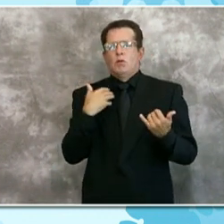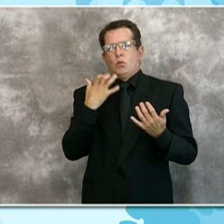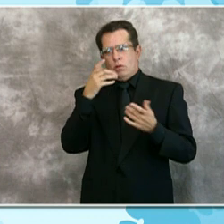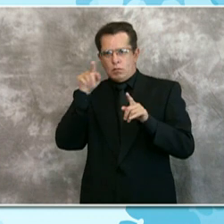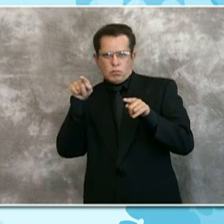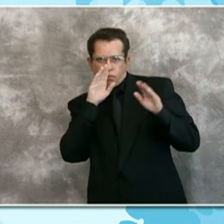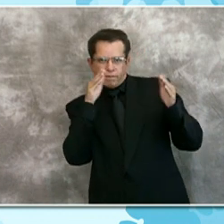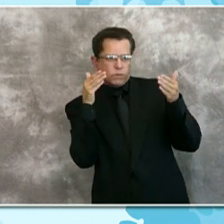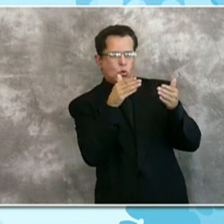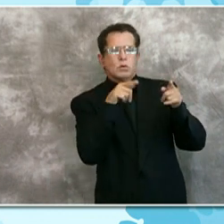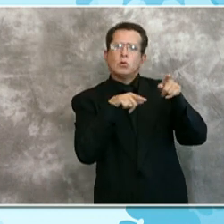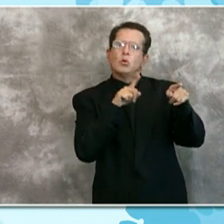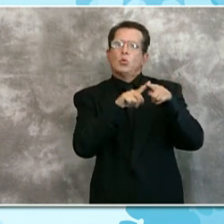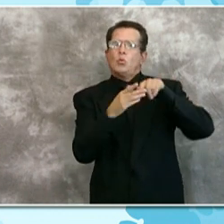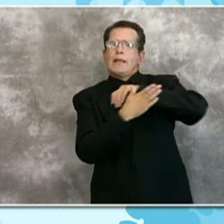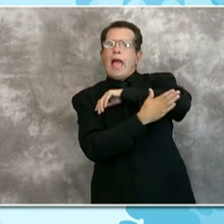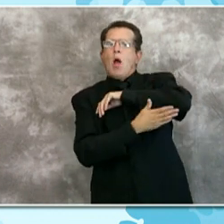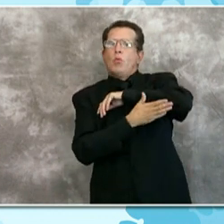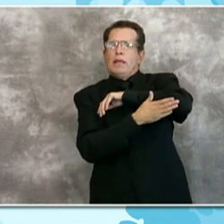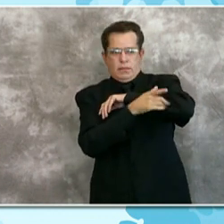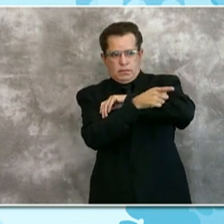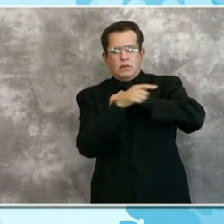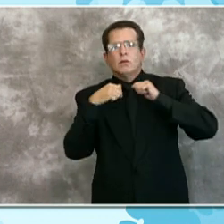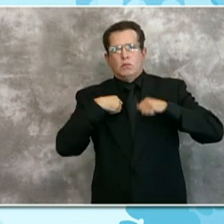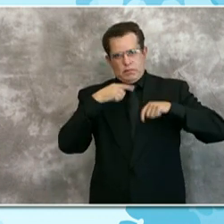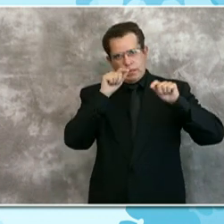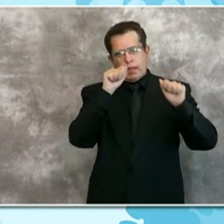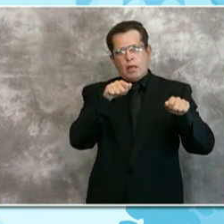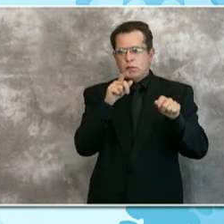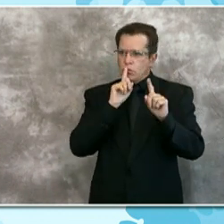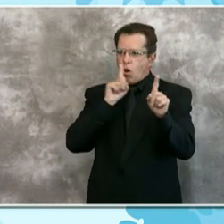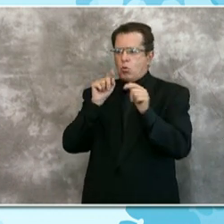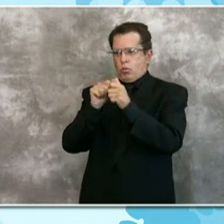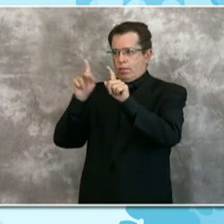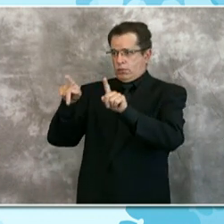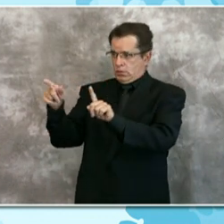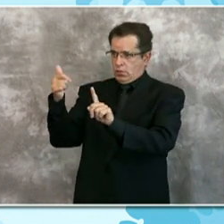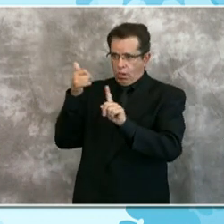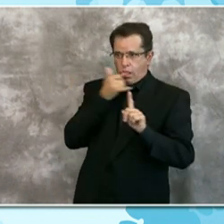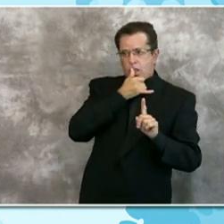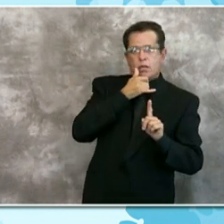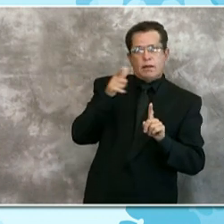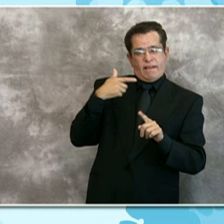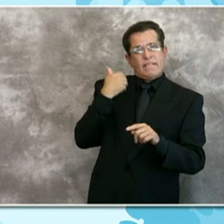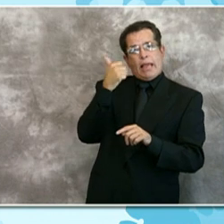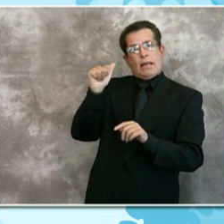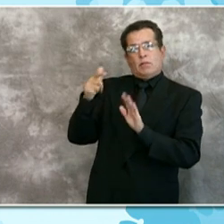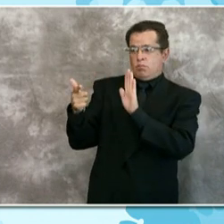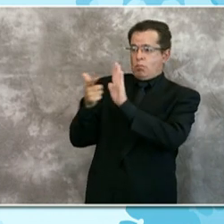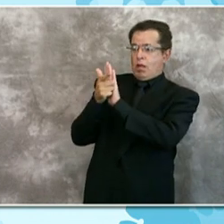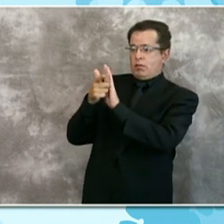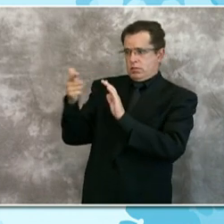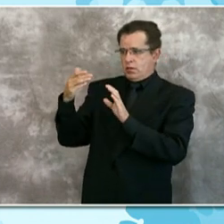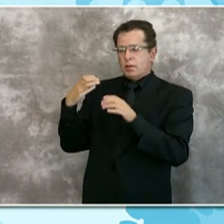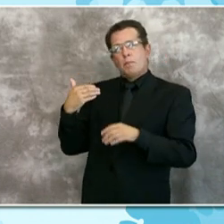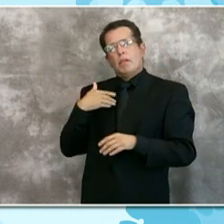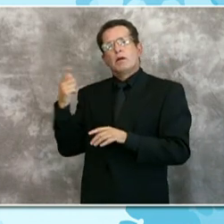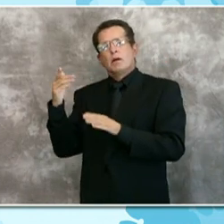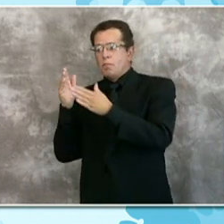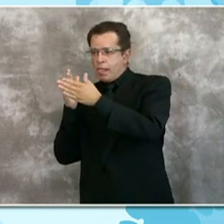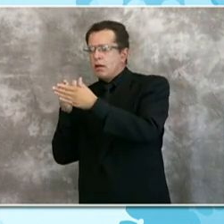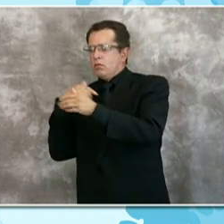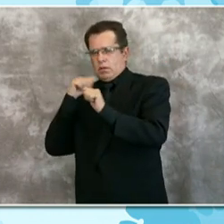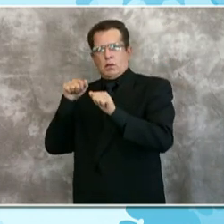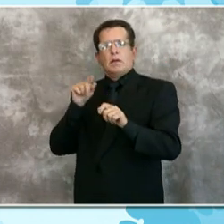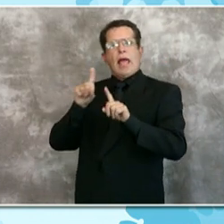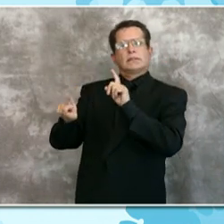county so that we have an opportunity to engage with the individuals who are calling in with healthy compliance issues, to get more information and more details